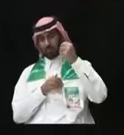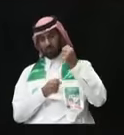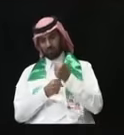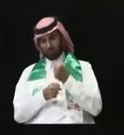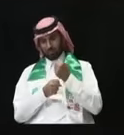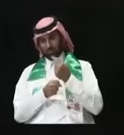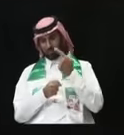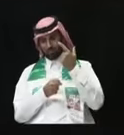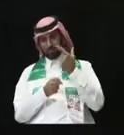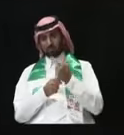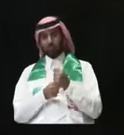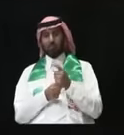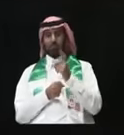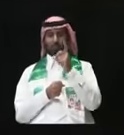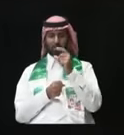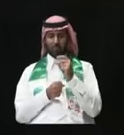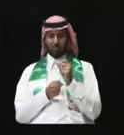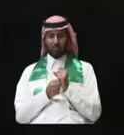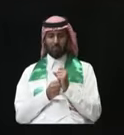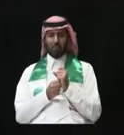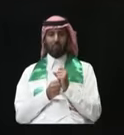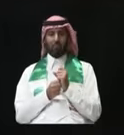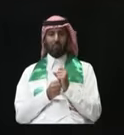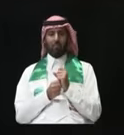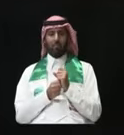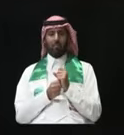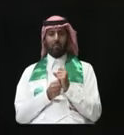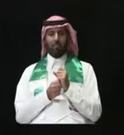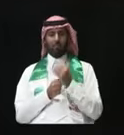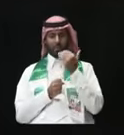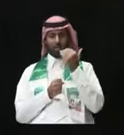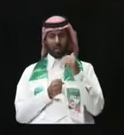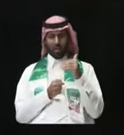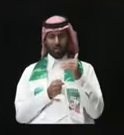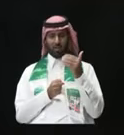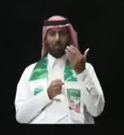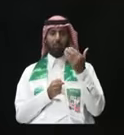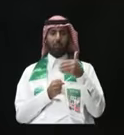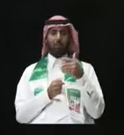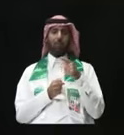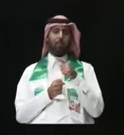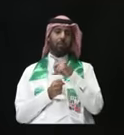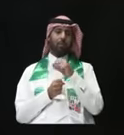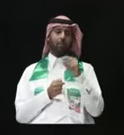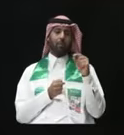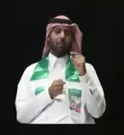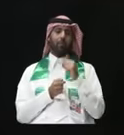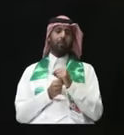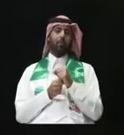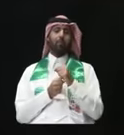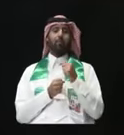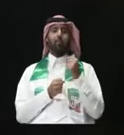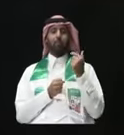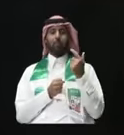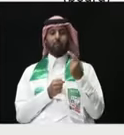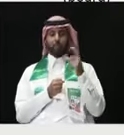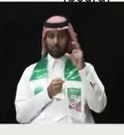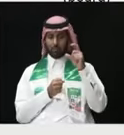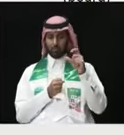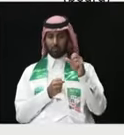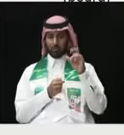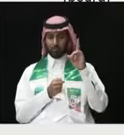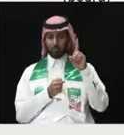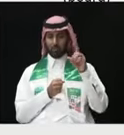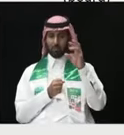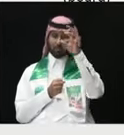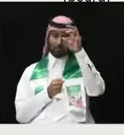when comes with the short action, the interruption. Now in the same page, exercise D, complete the text with the